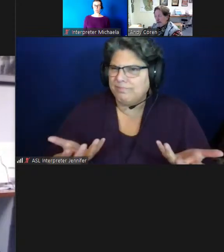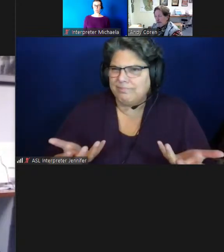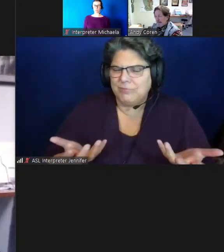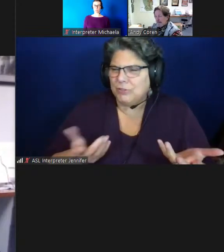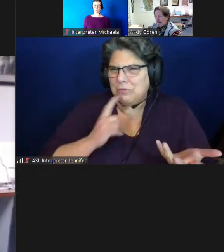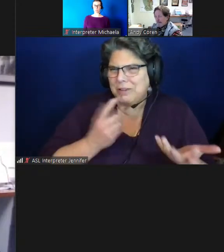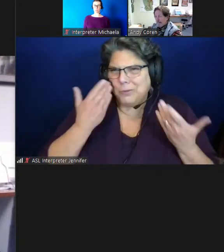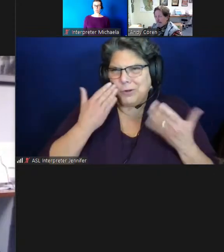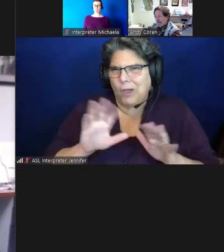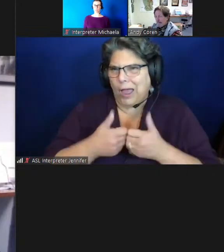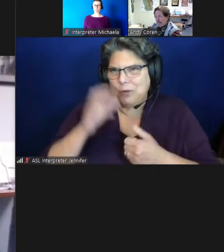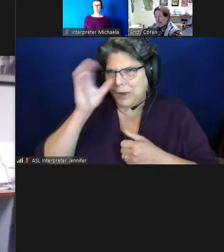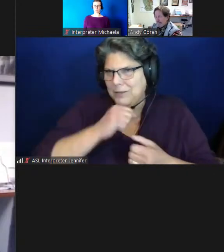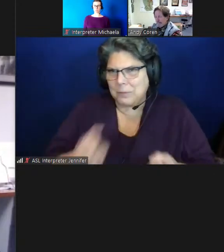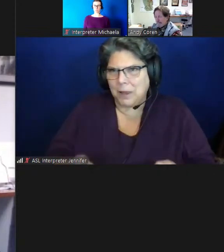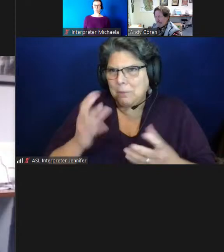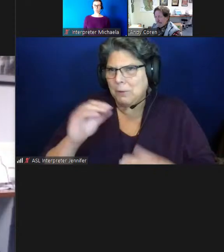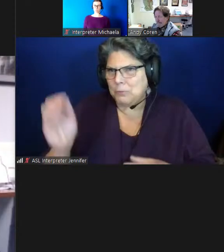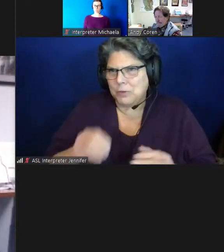is.